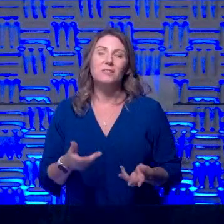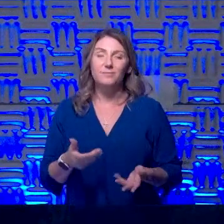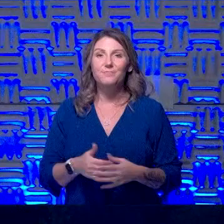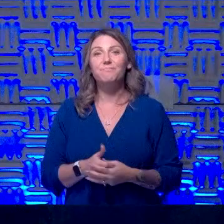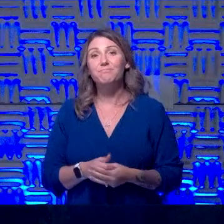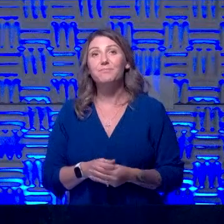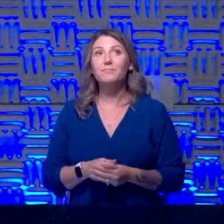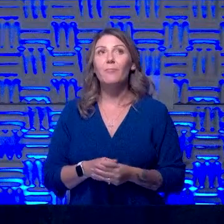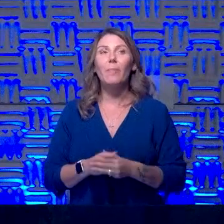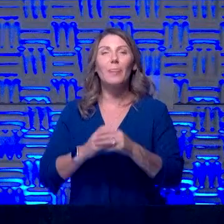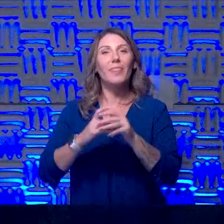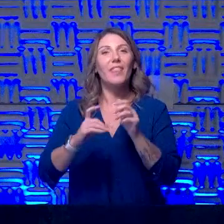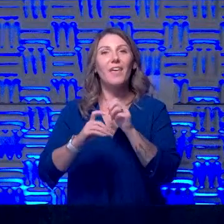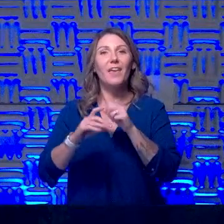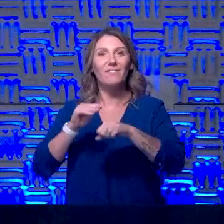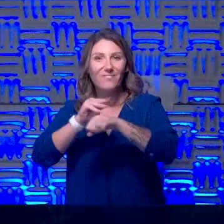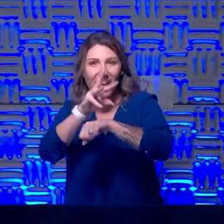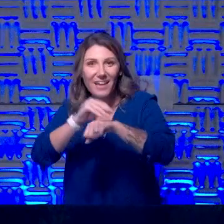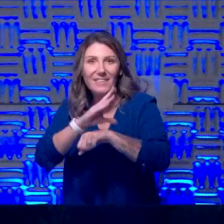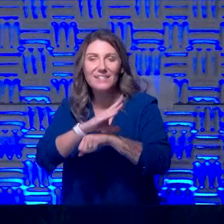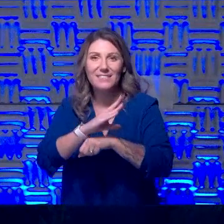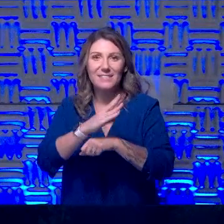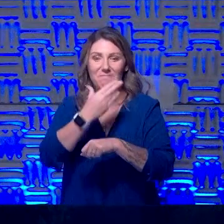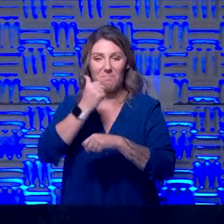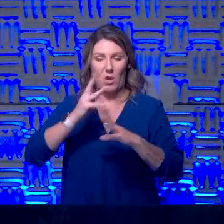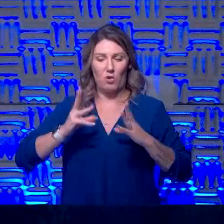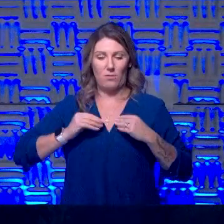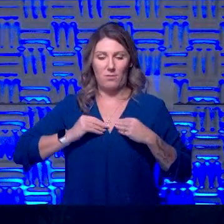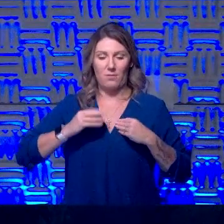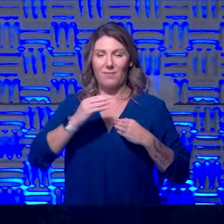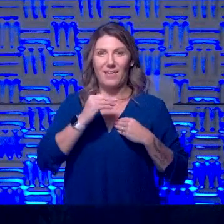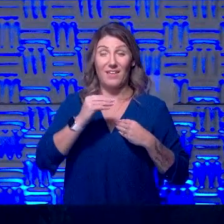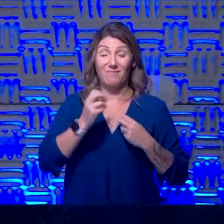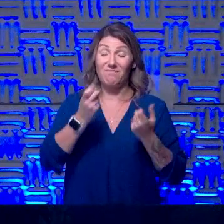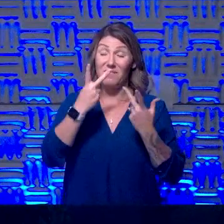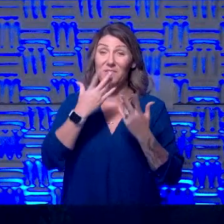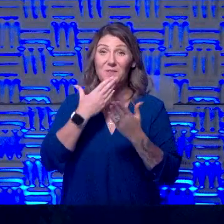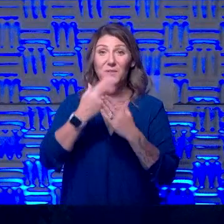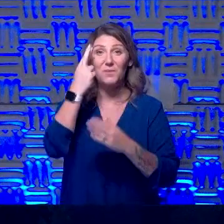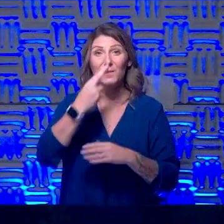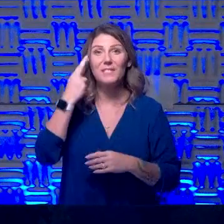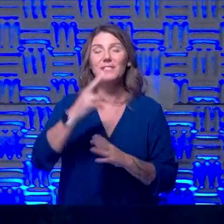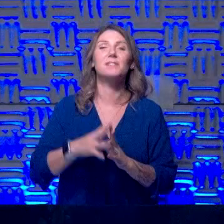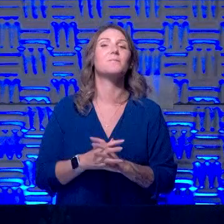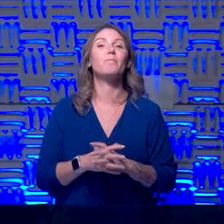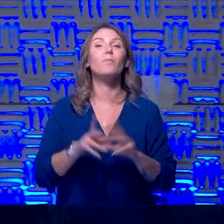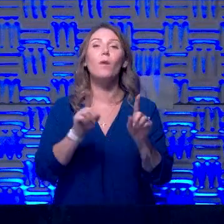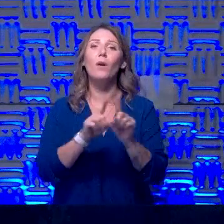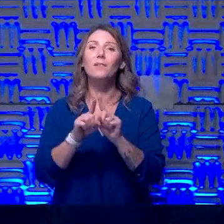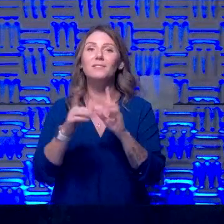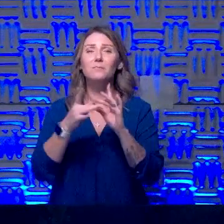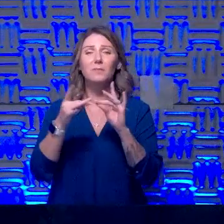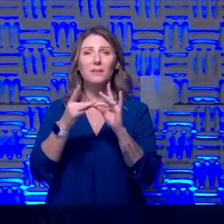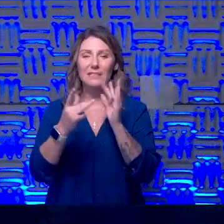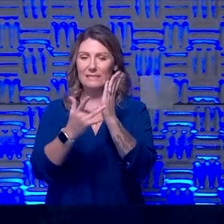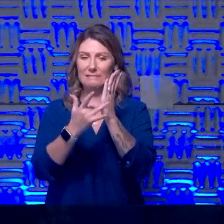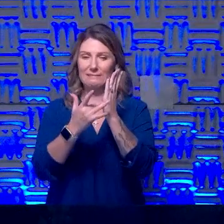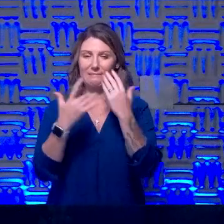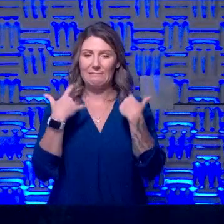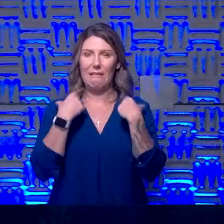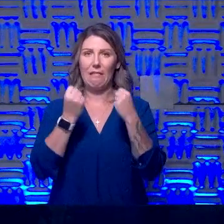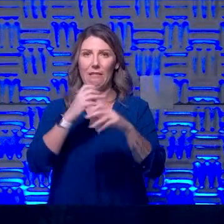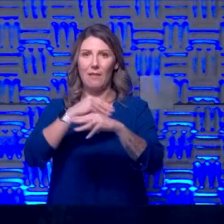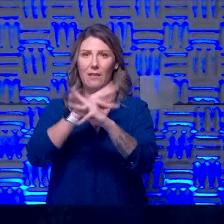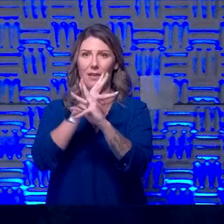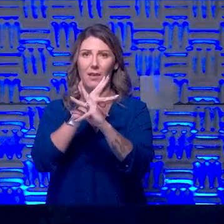The advice is much better accepted and for a lot of good reasons. I also just say the telemedicine thing is going